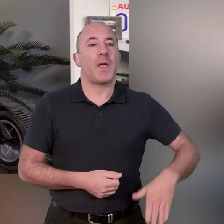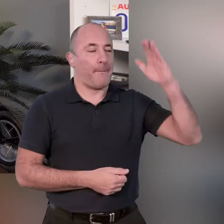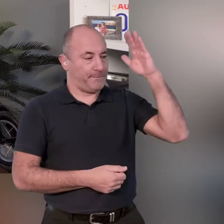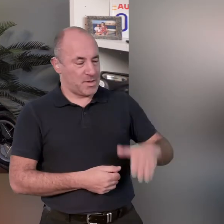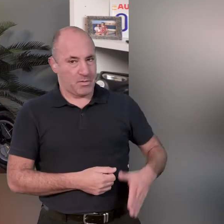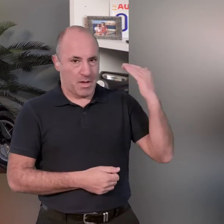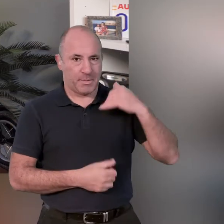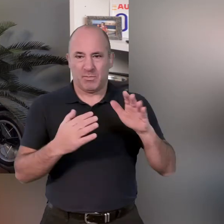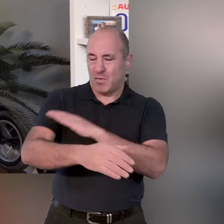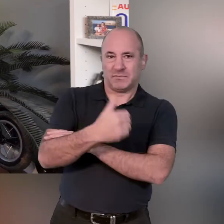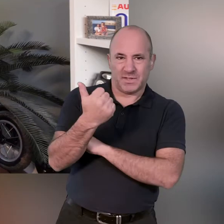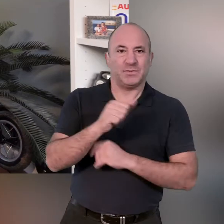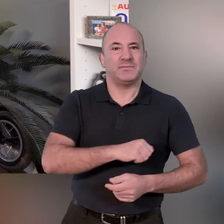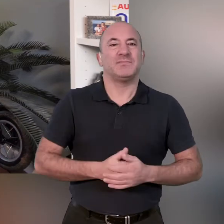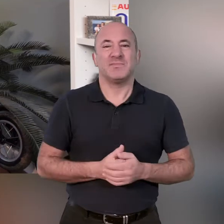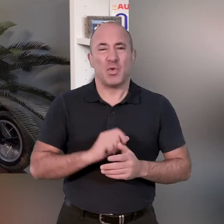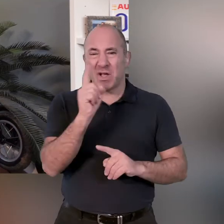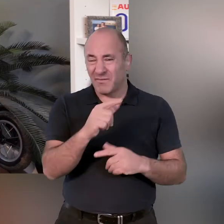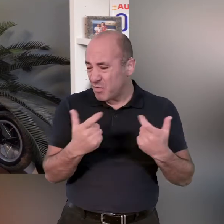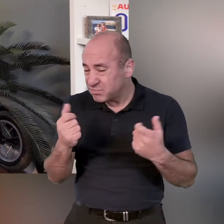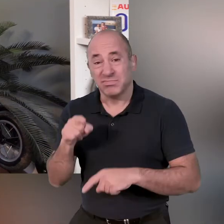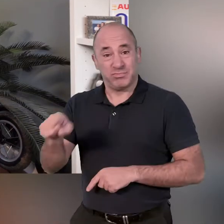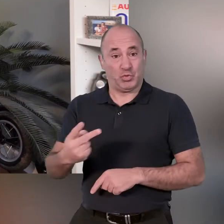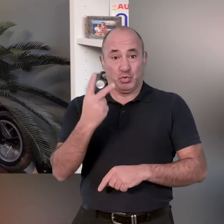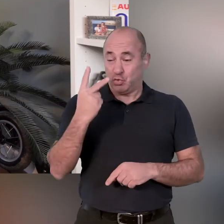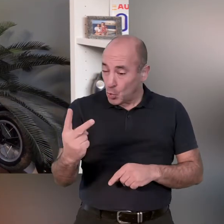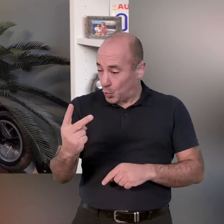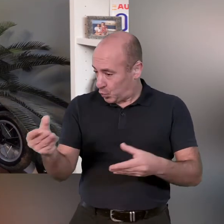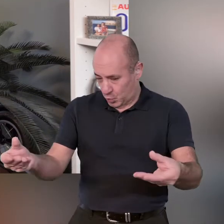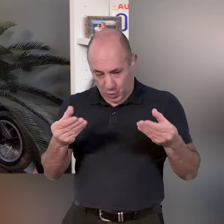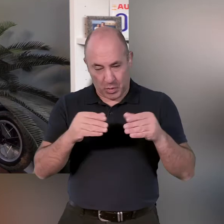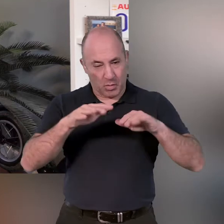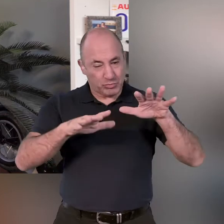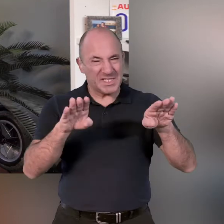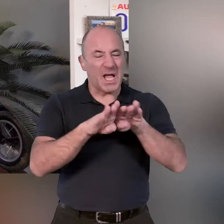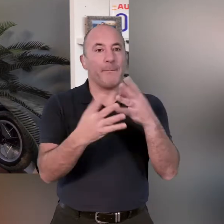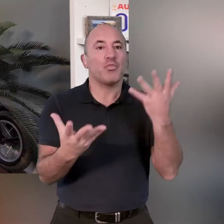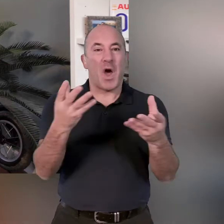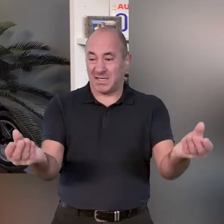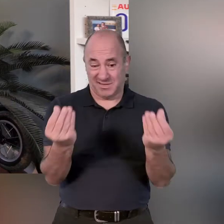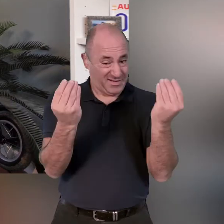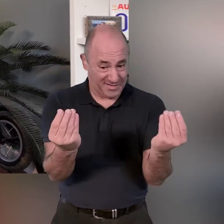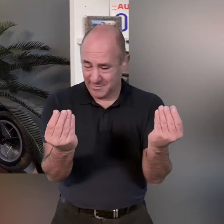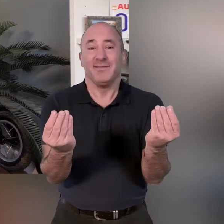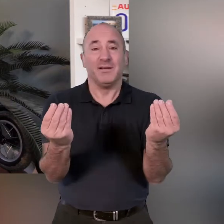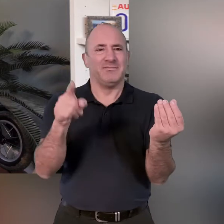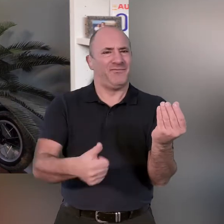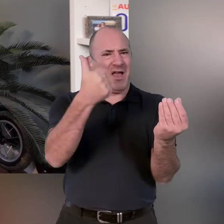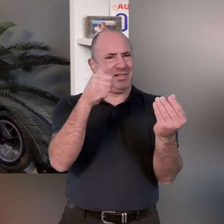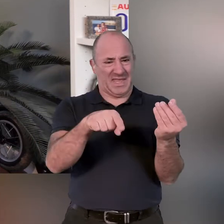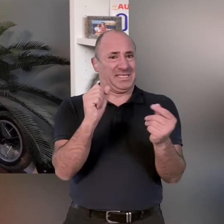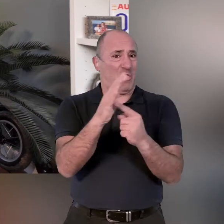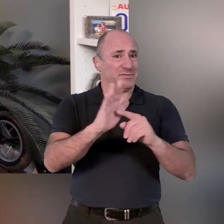down. So yeah, whatever you've got lying around, as long as you've got 2 that are roughly the same weight, that's